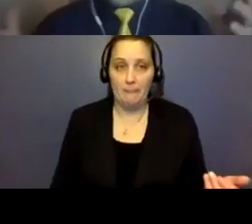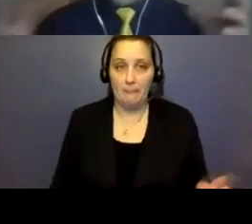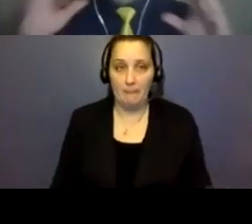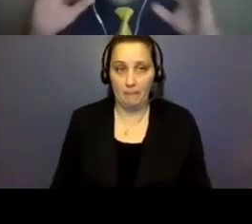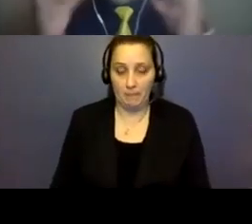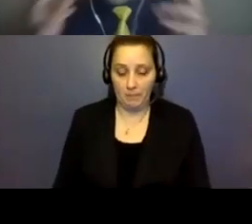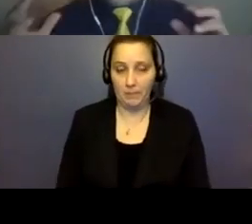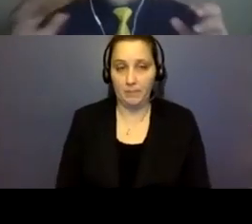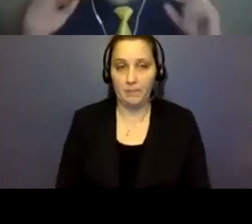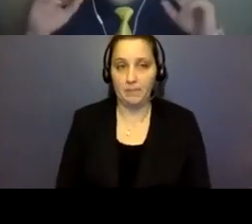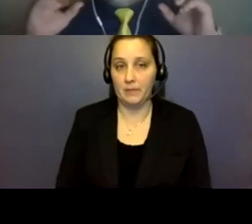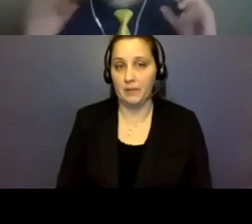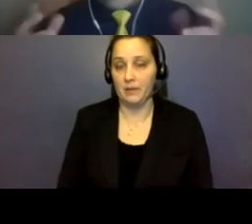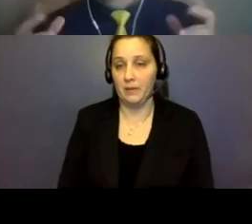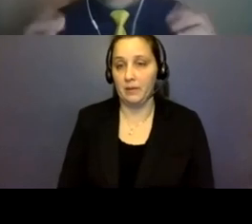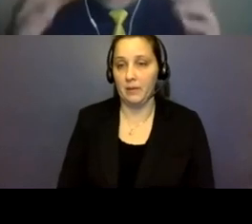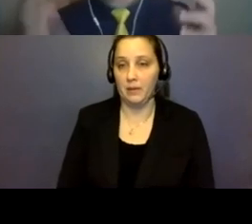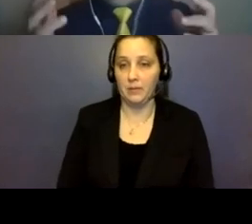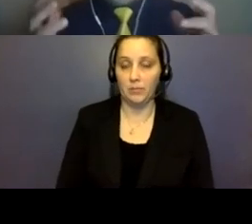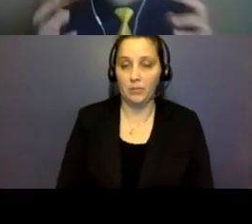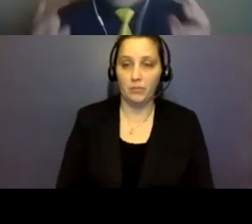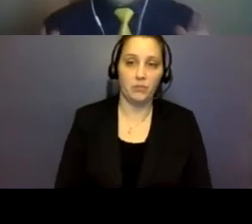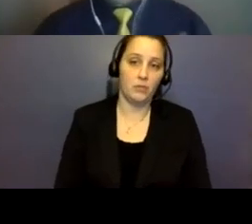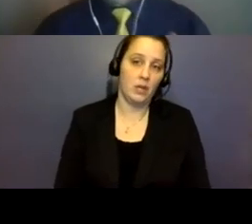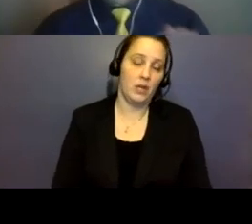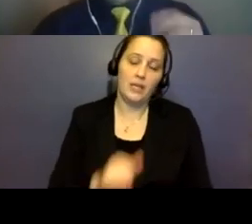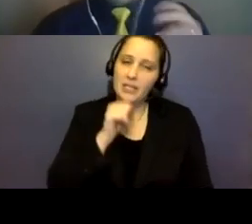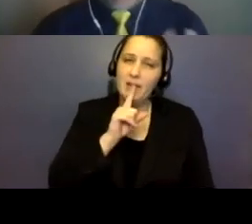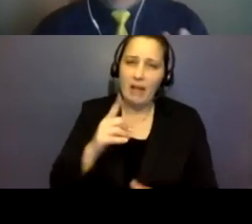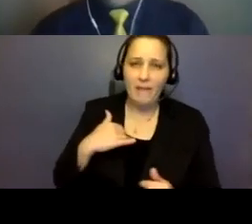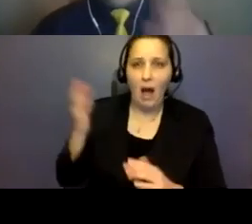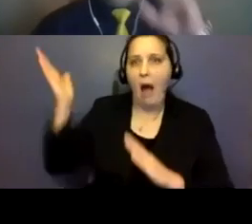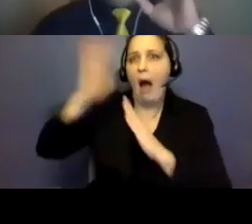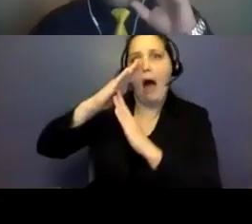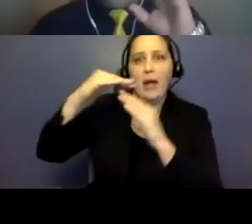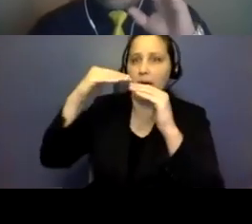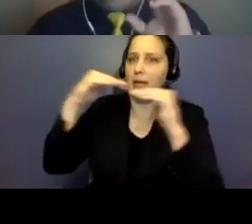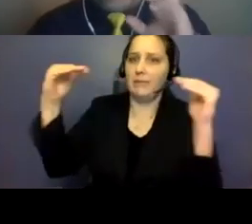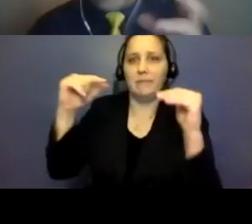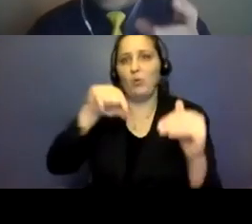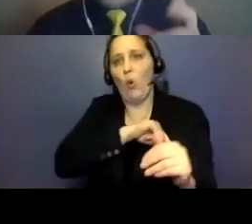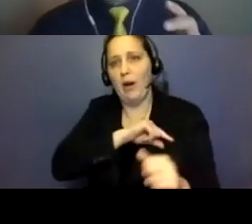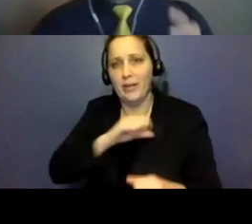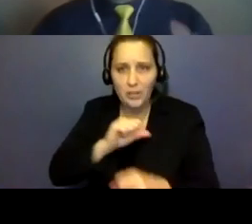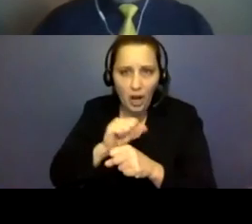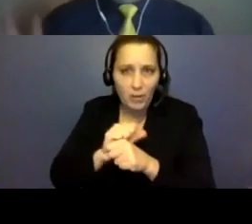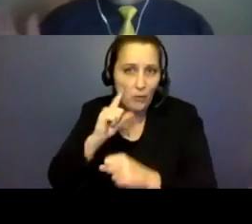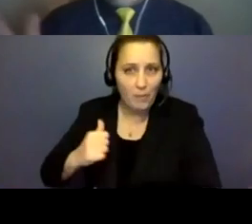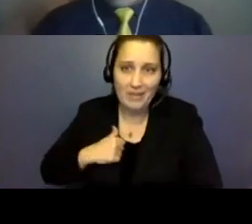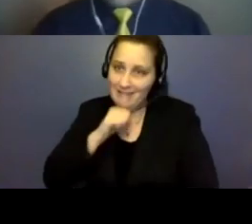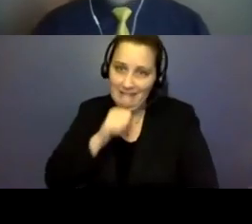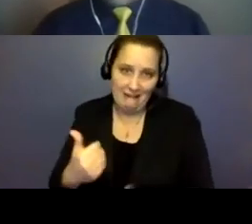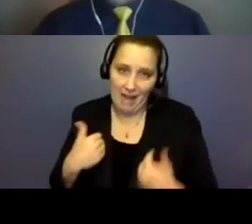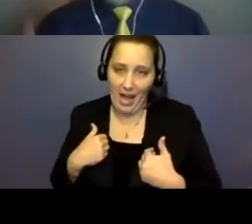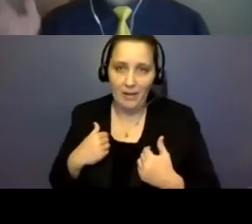really intricate, very high quality jobs for the military. Meat to the